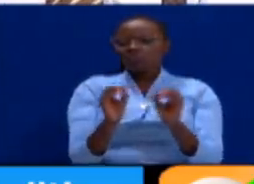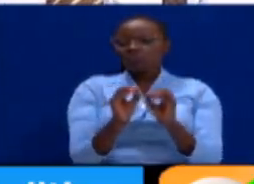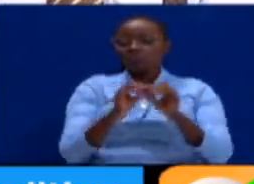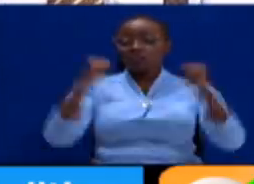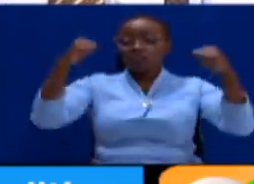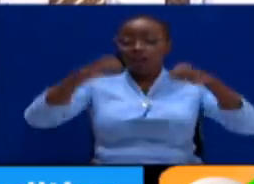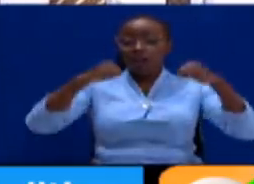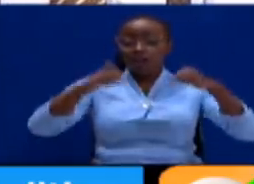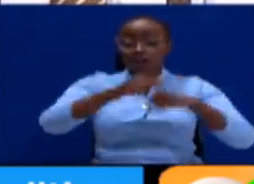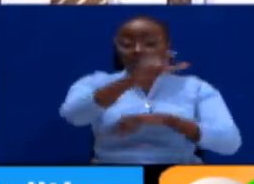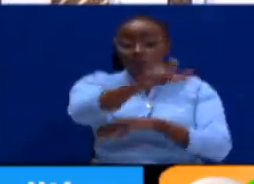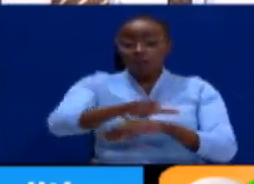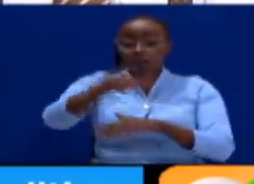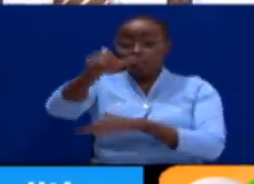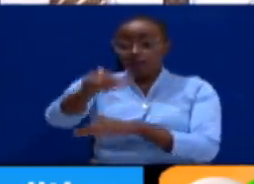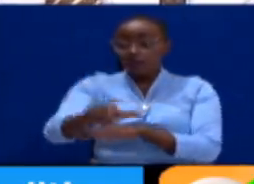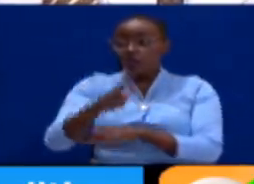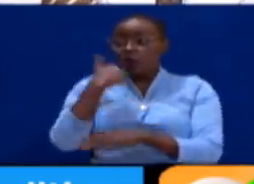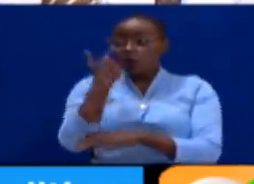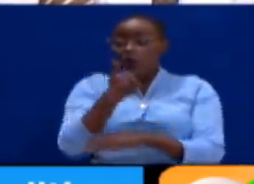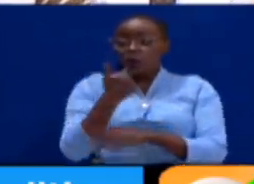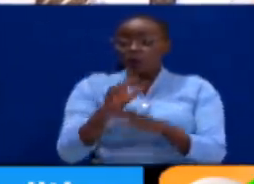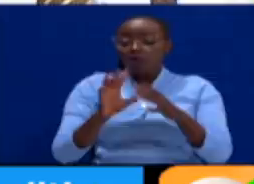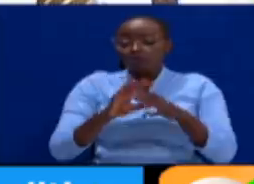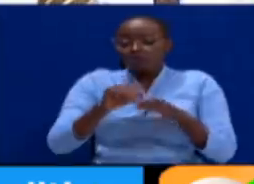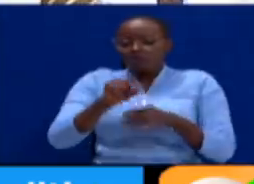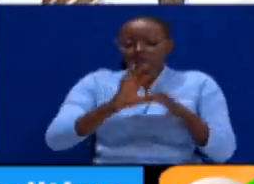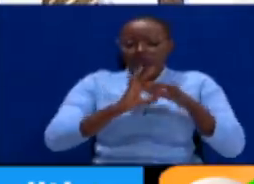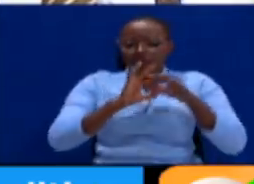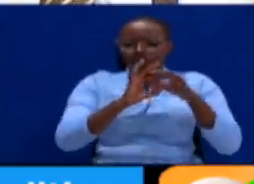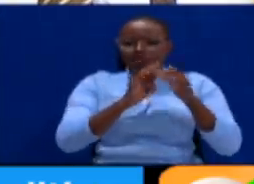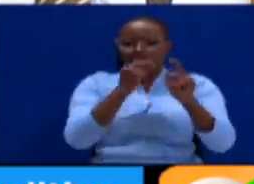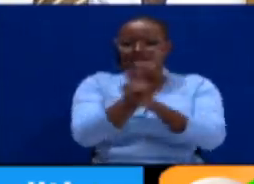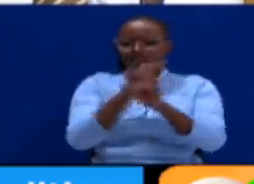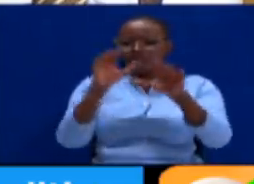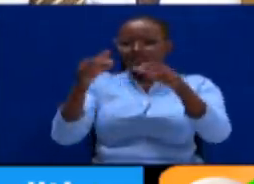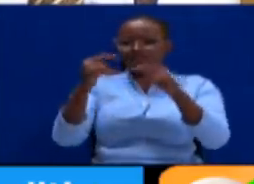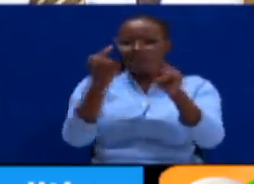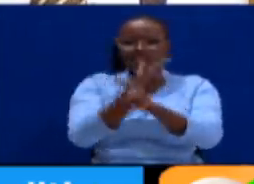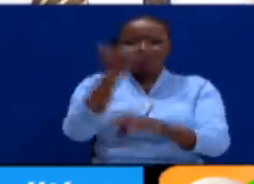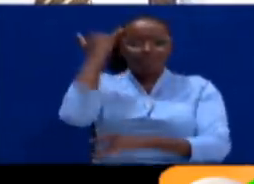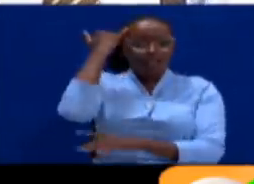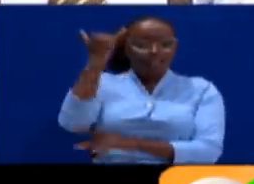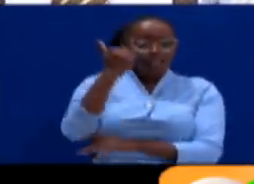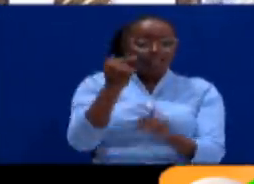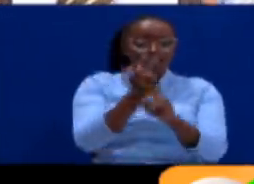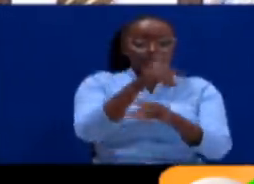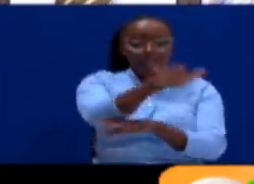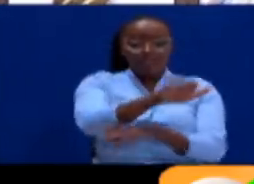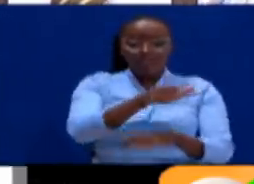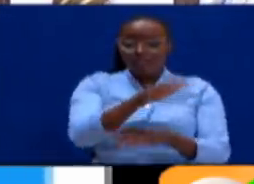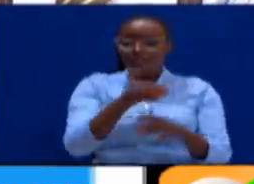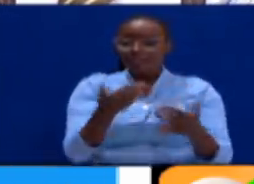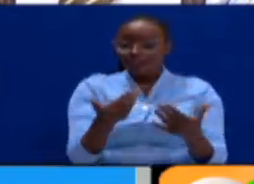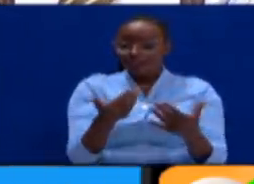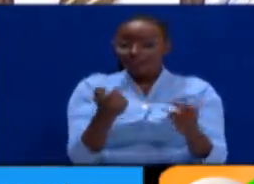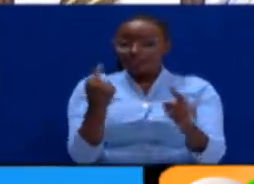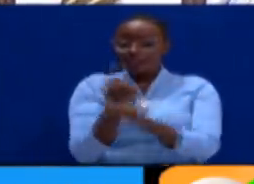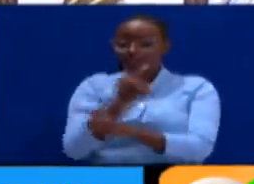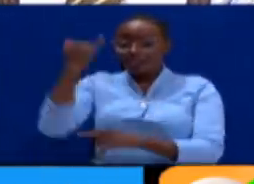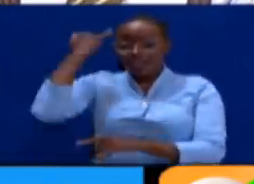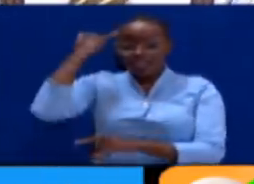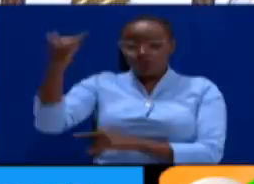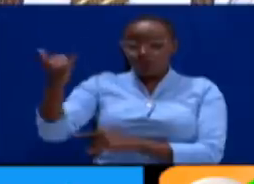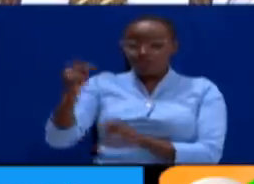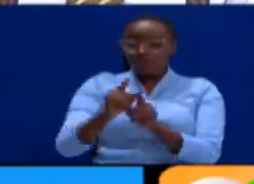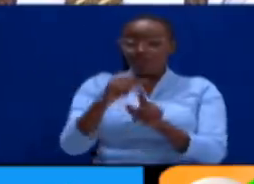an agreement with someone who belongs to a different party, who different runs on ideology, a different platform, yes. Probably a different, very different ideology